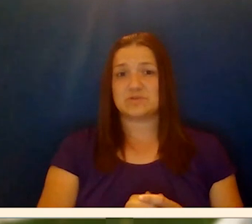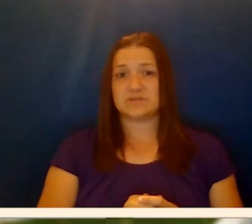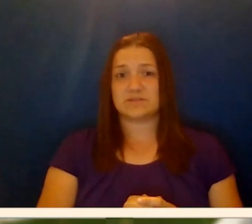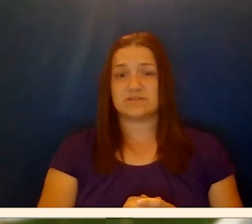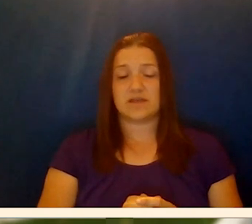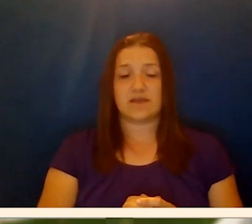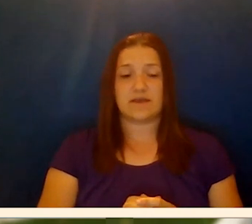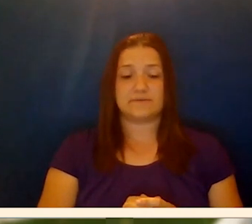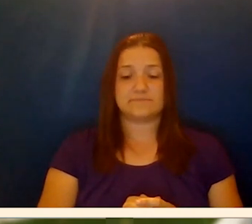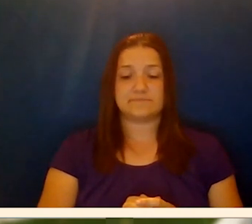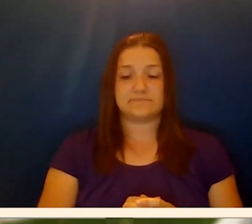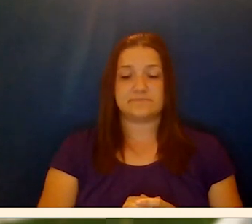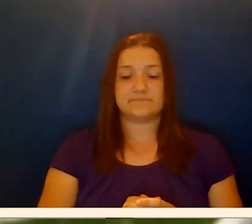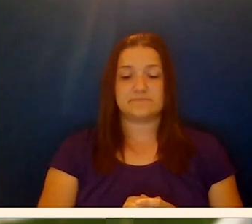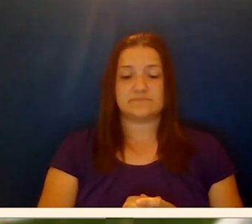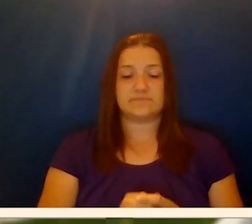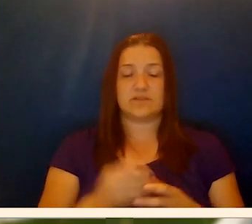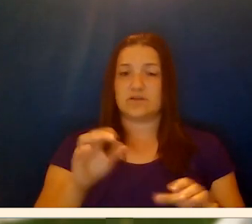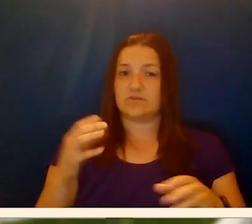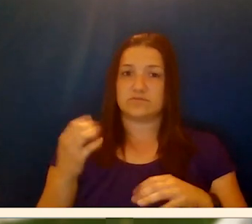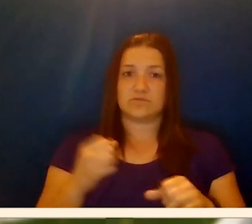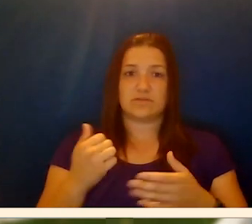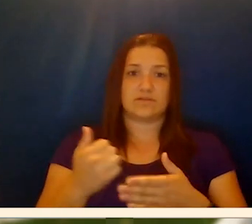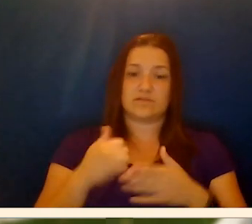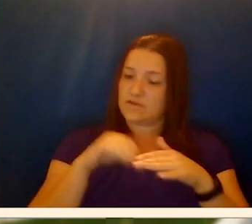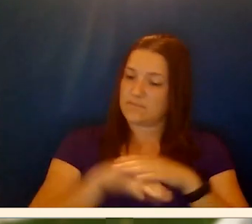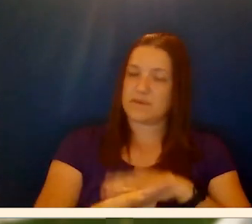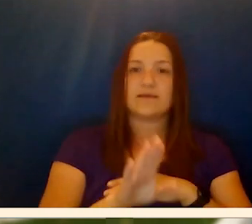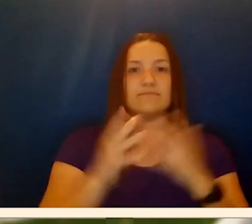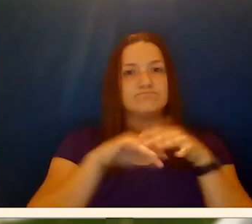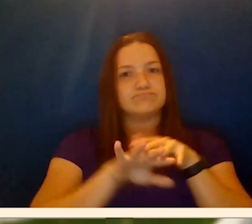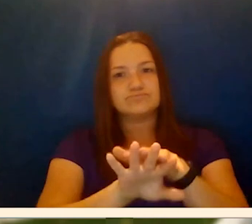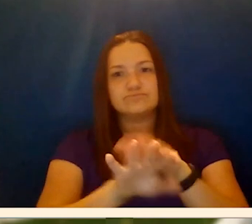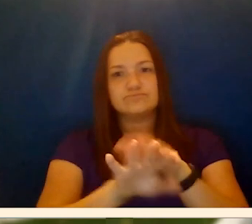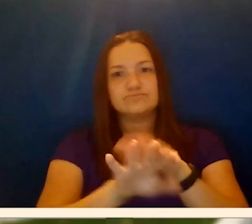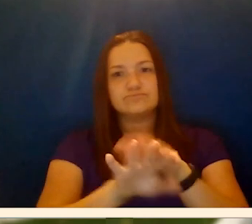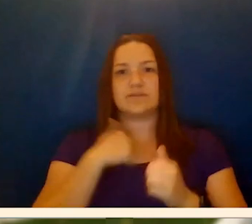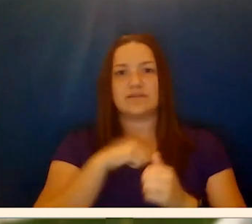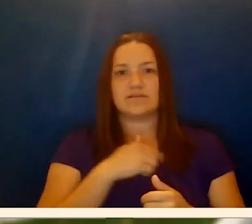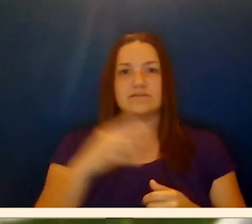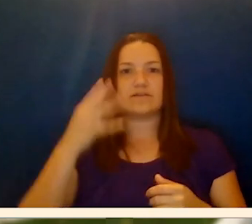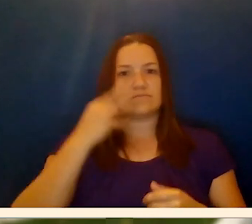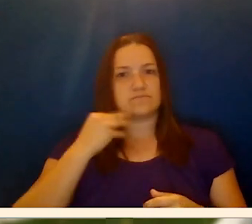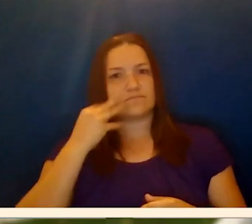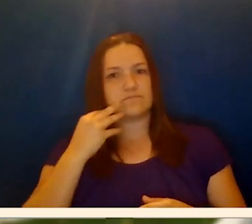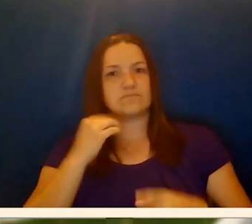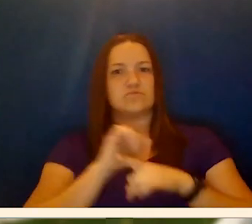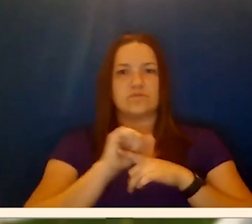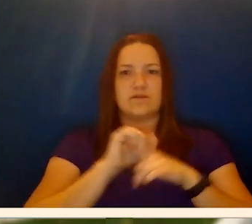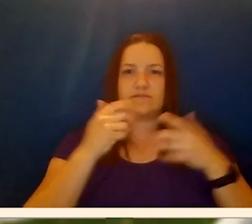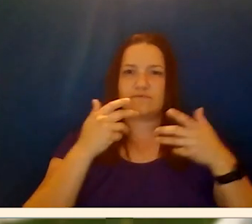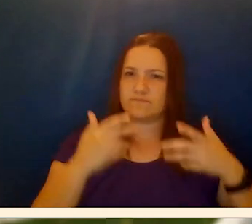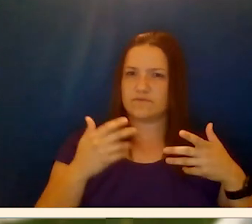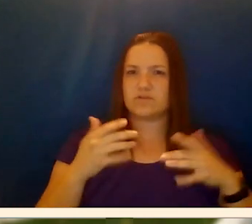boost to our workforce. They slip right in. They come with experience and training,